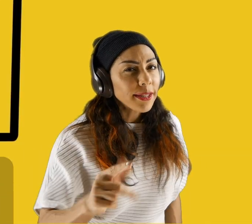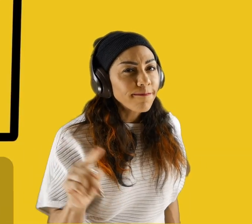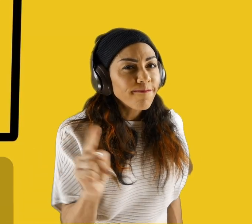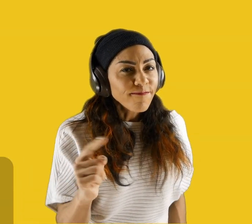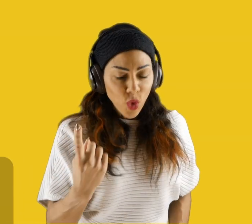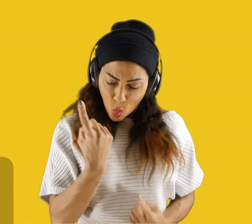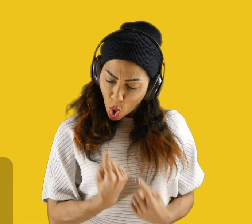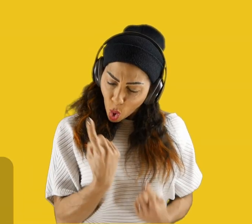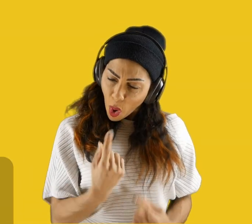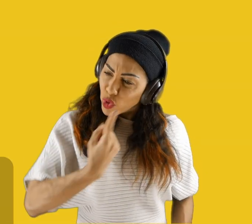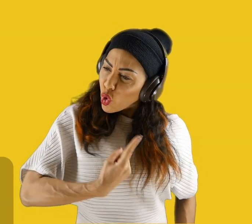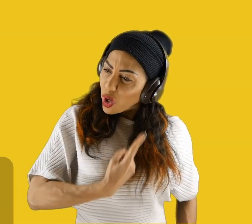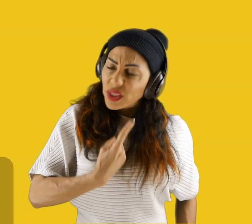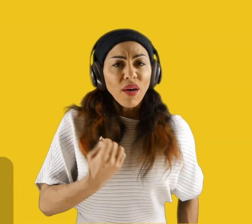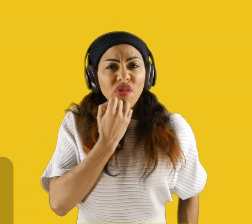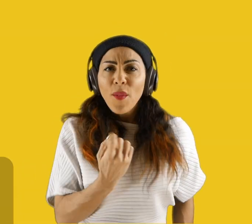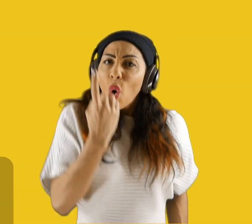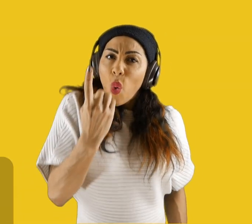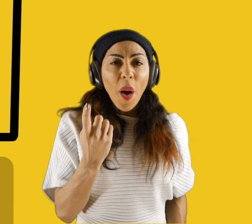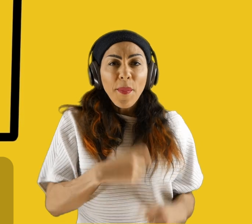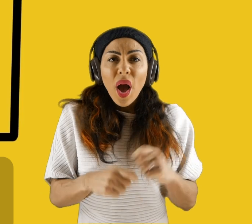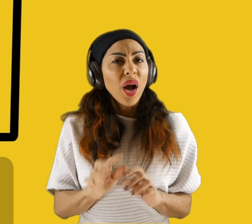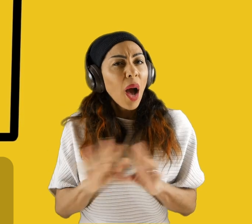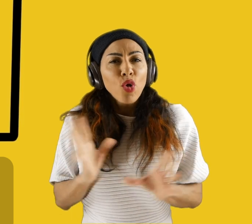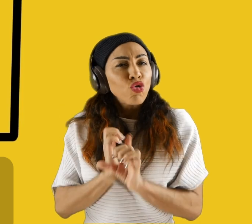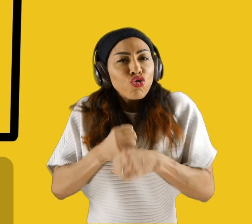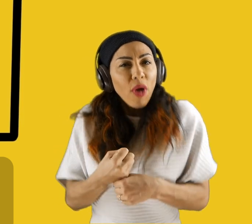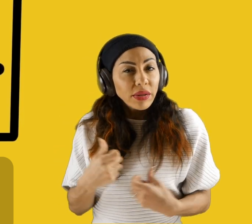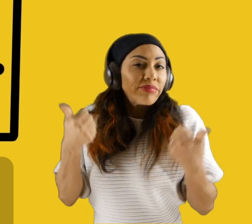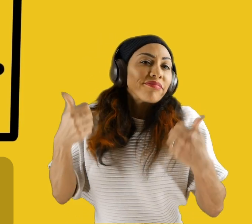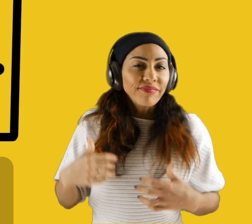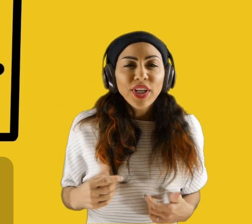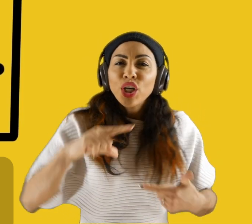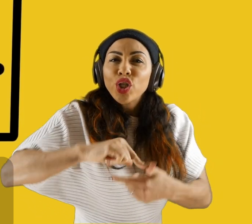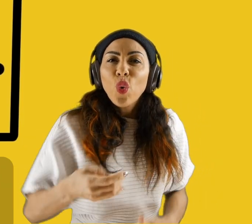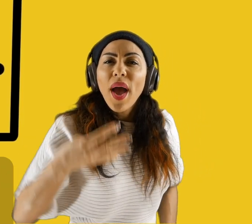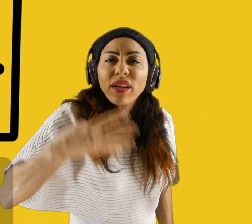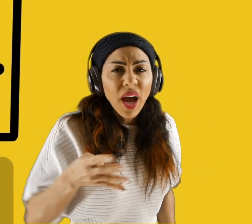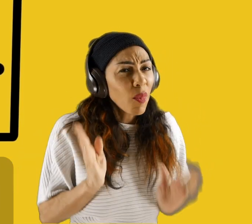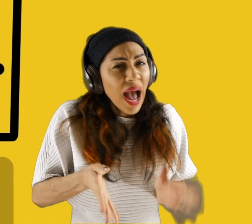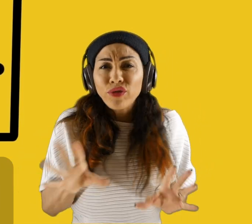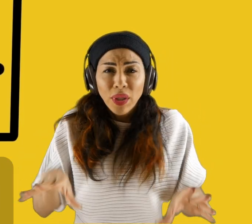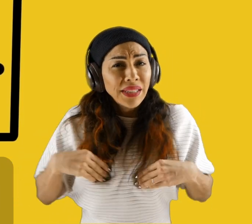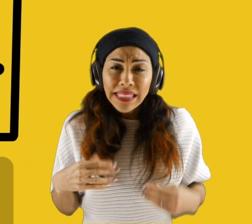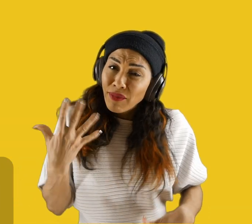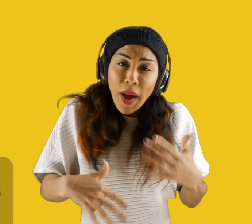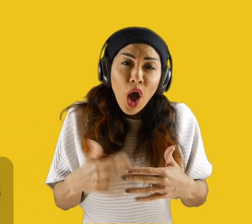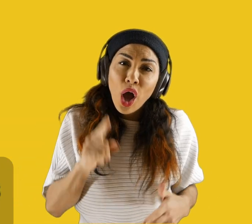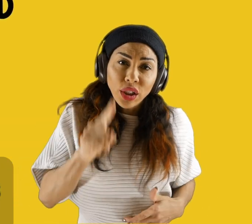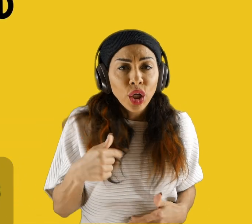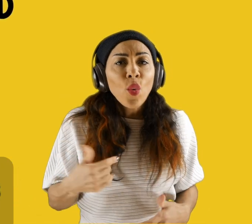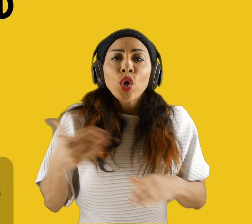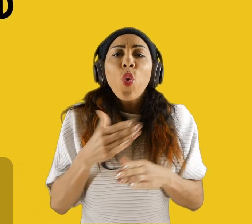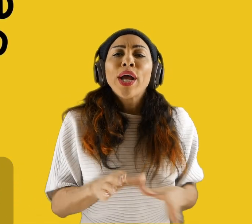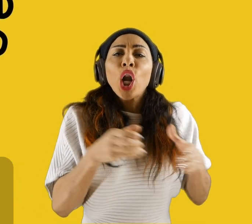square eight. When you go one-on-one with yourself, then being number one don't hold no weight. Square 9 might hurt, but it's true, so we need to accept it first. See, when you